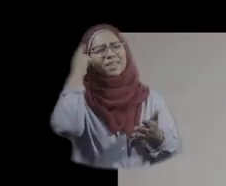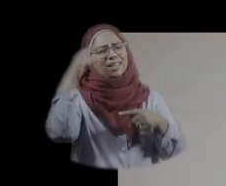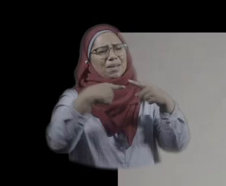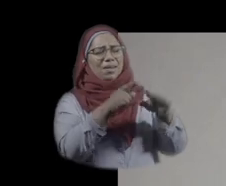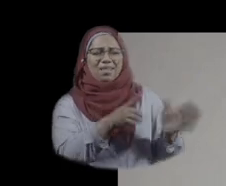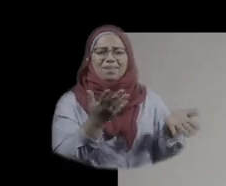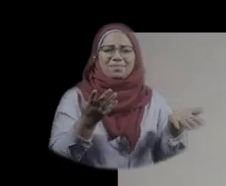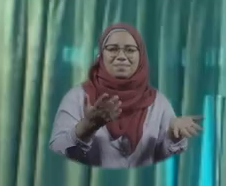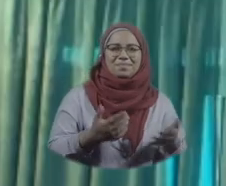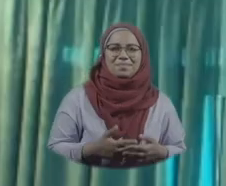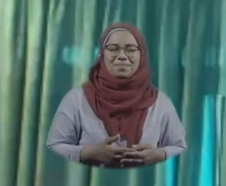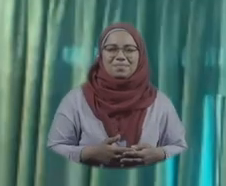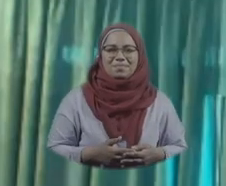that.